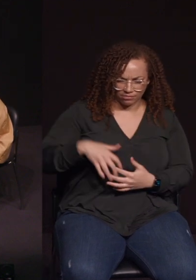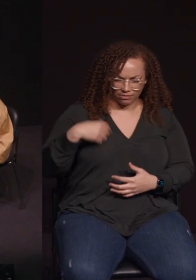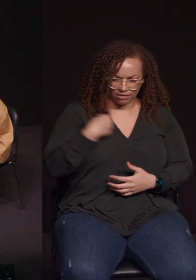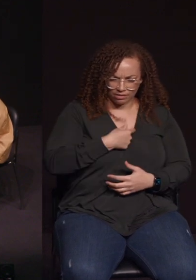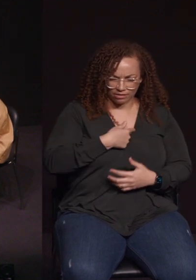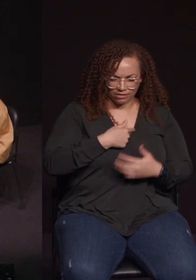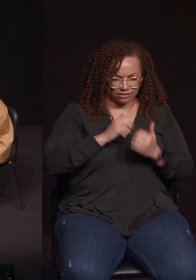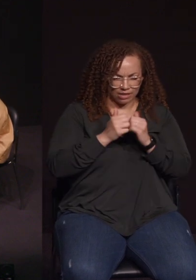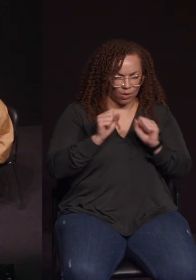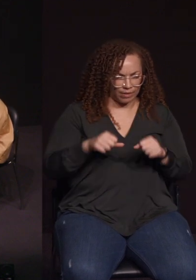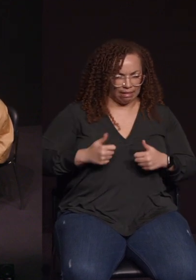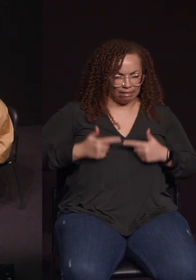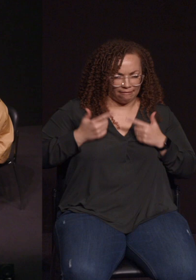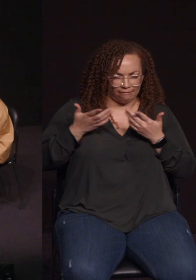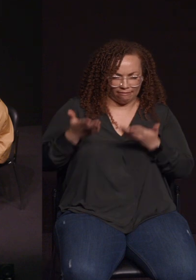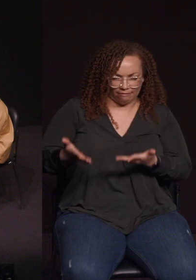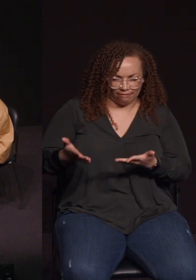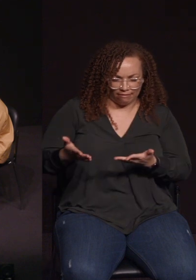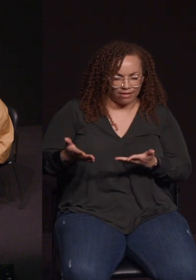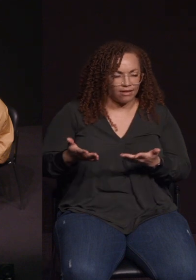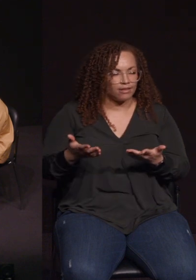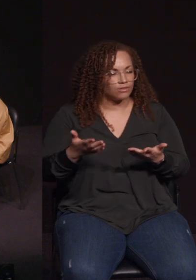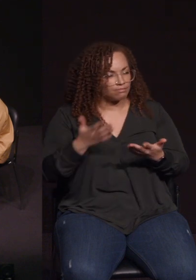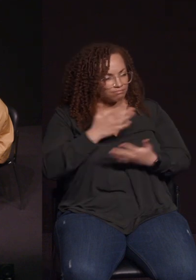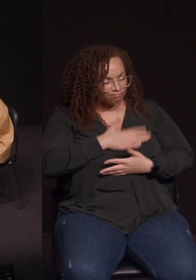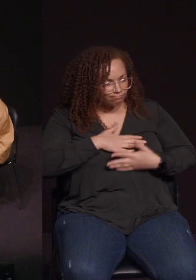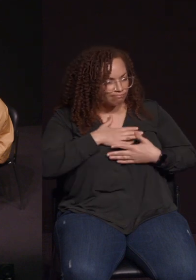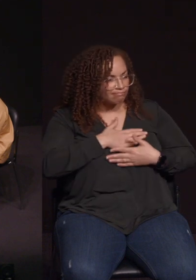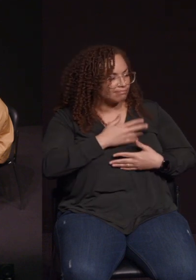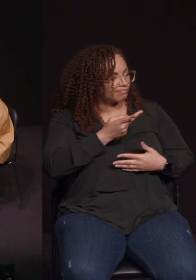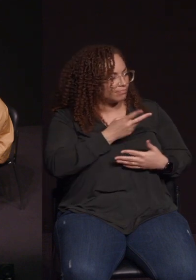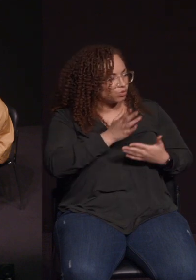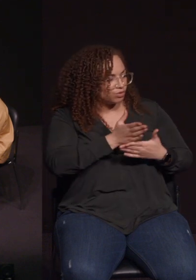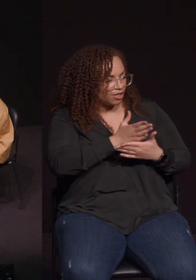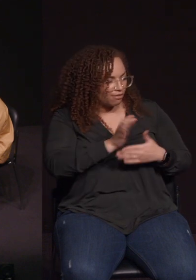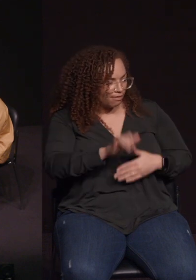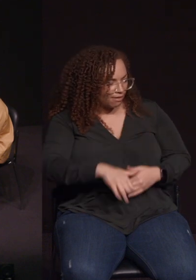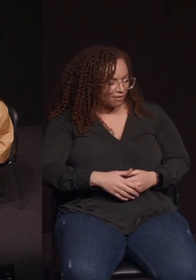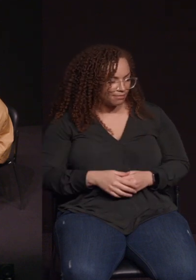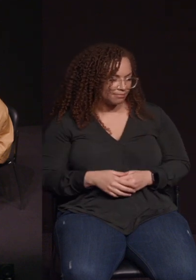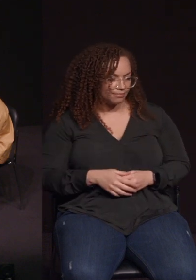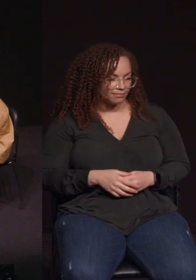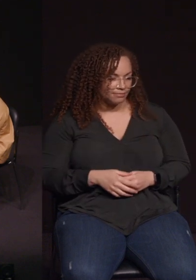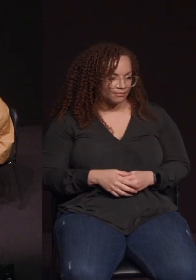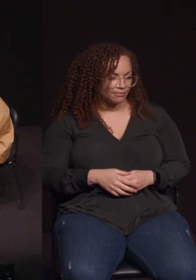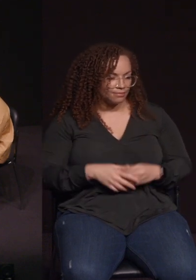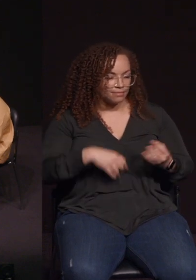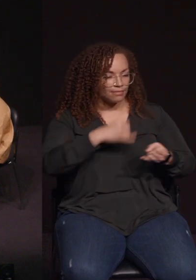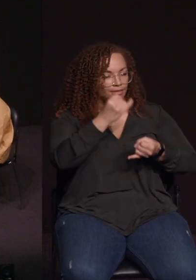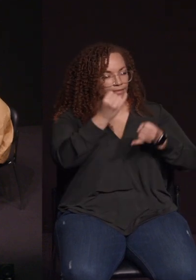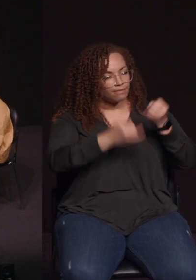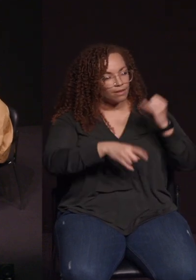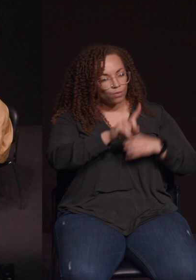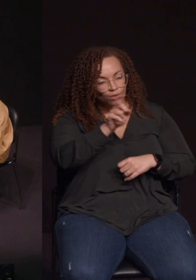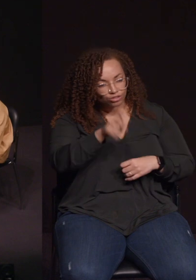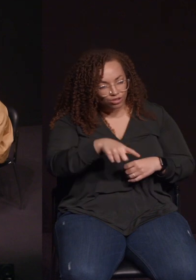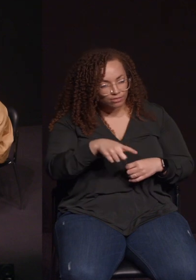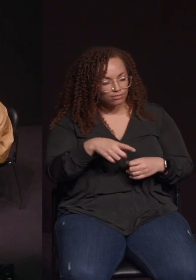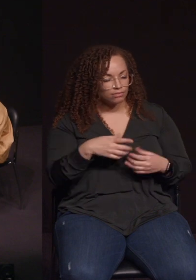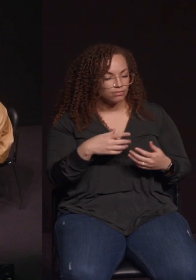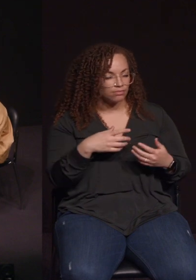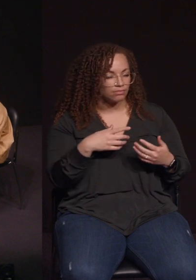So I just am so appreciative for y'all for sharing that. And the final question I'll ask in this